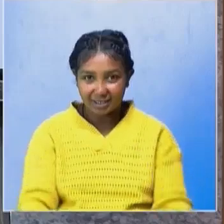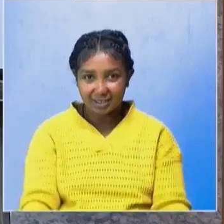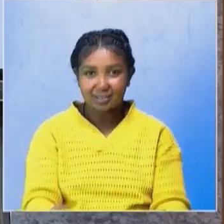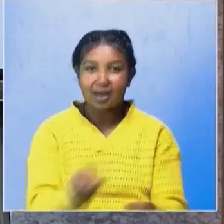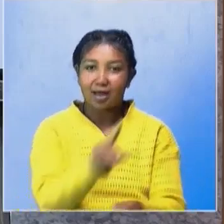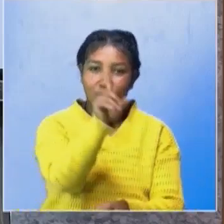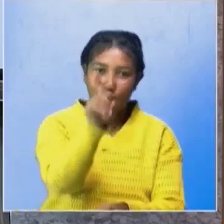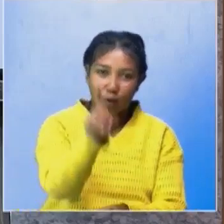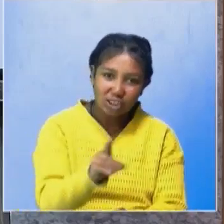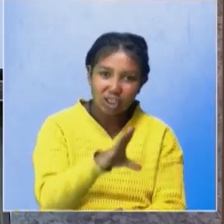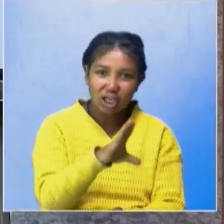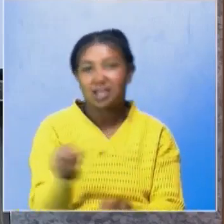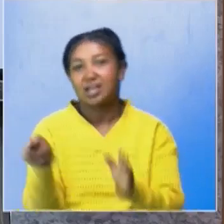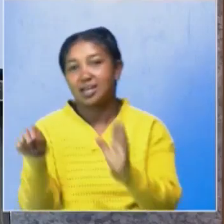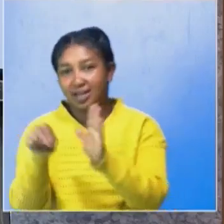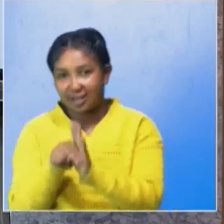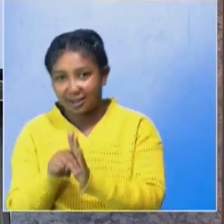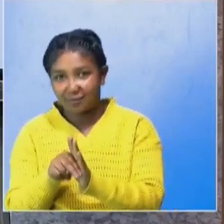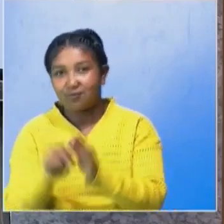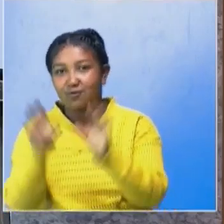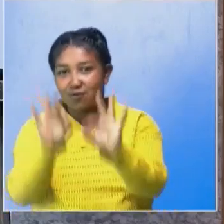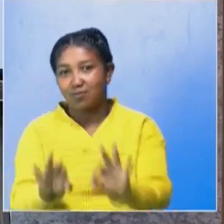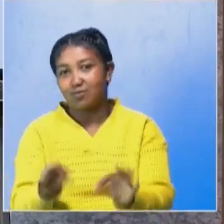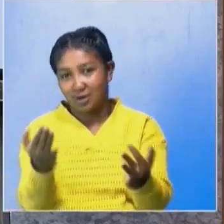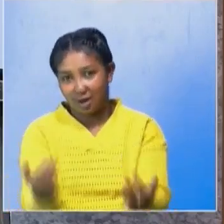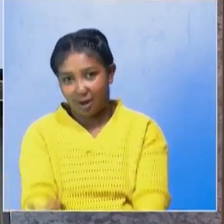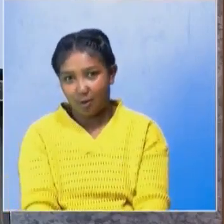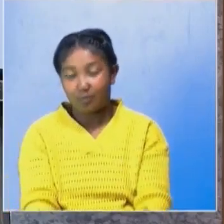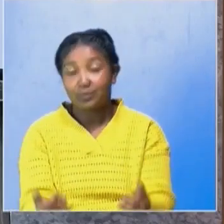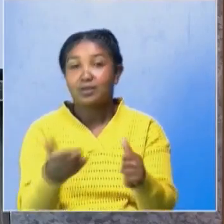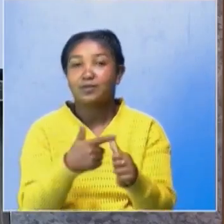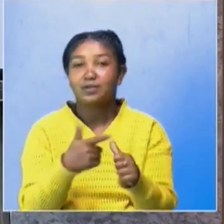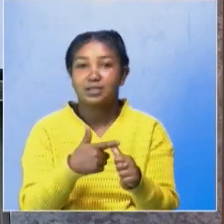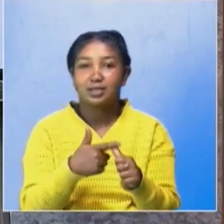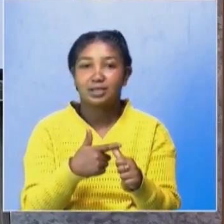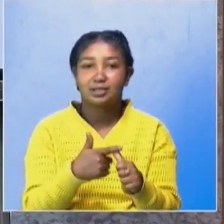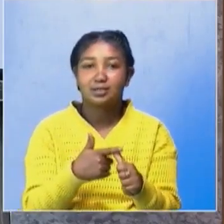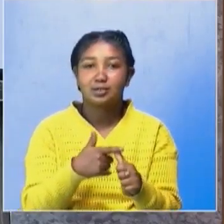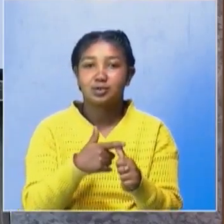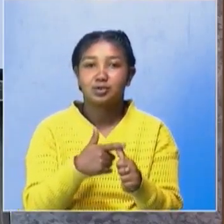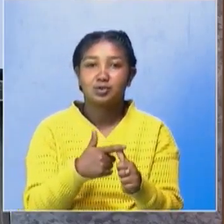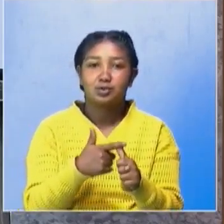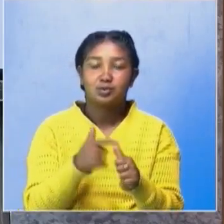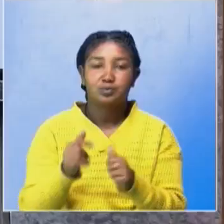a question and as a negative form. So the first thing, to make it